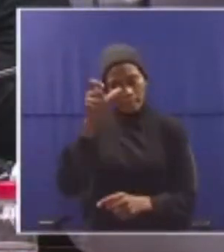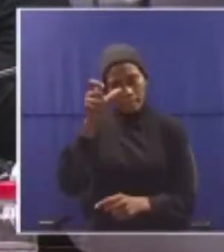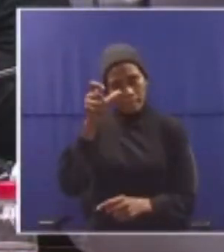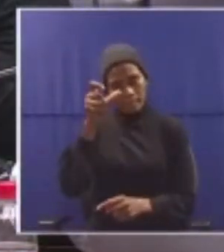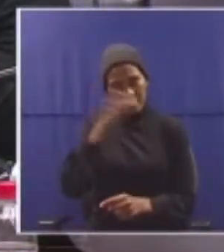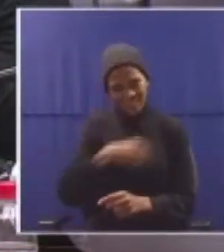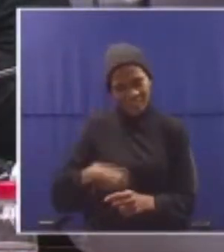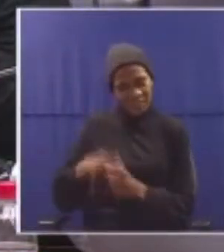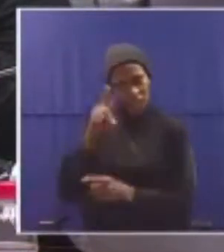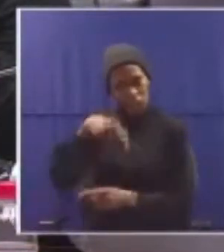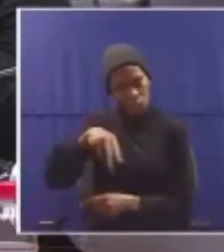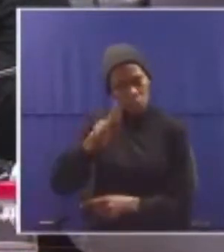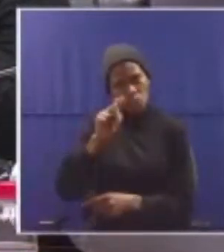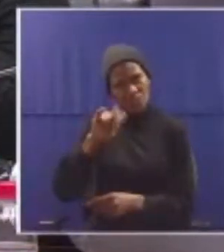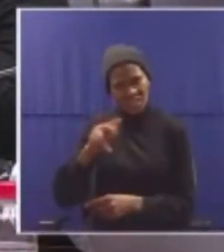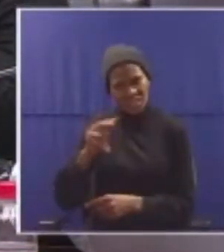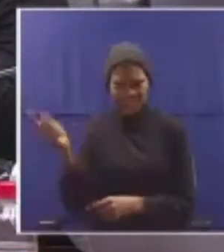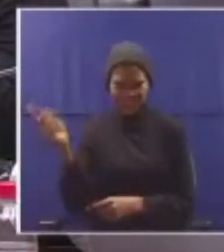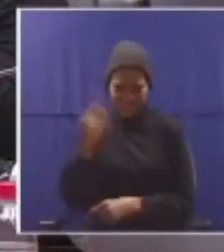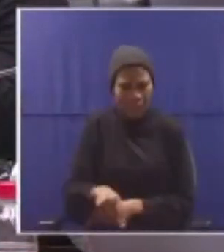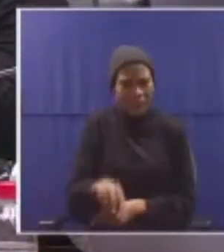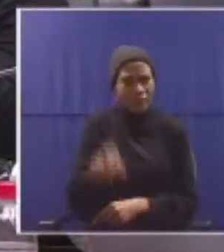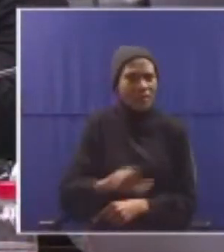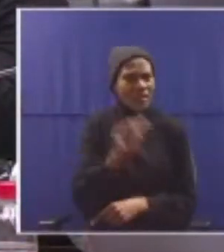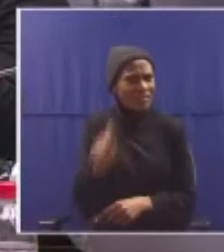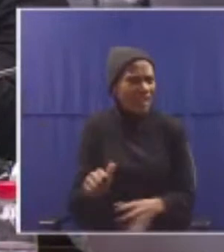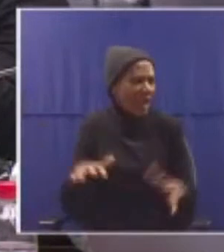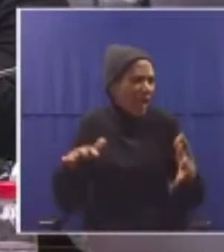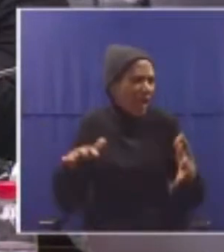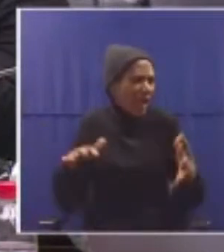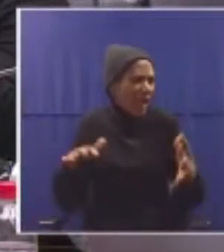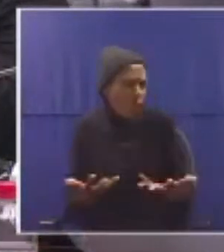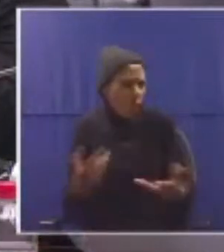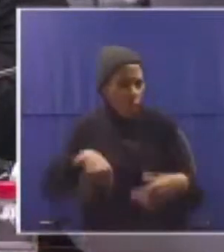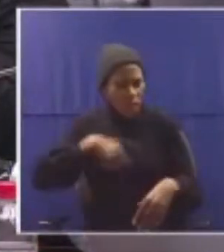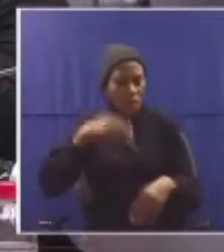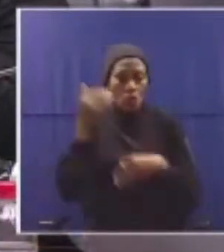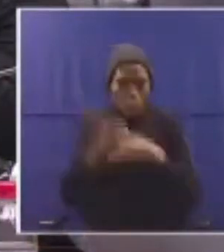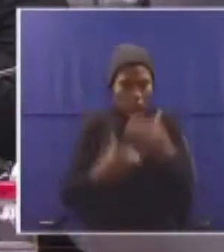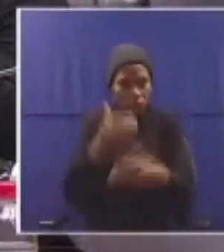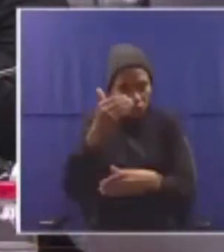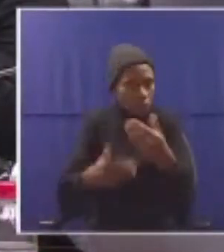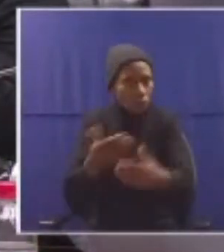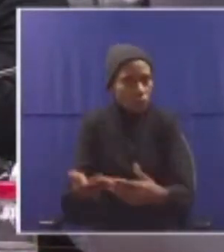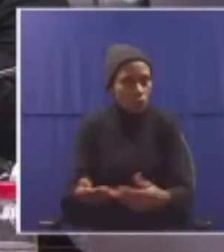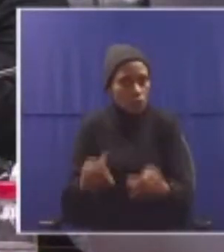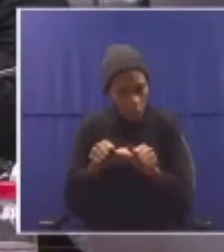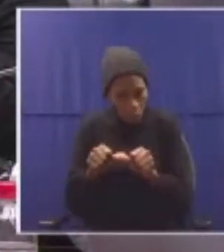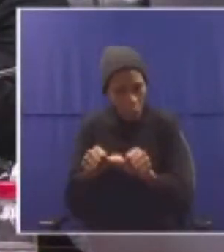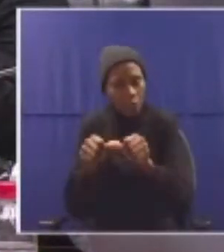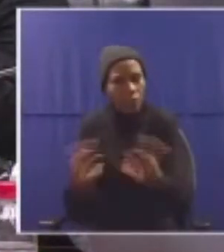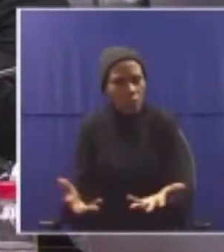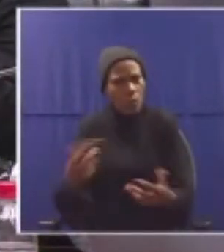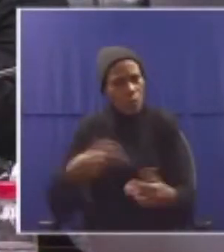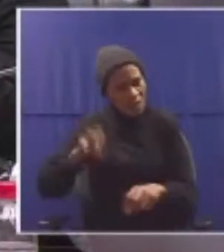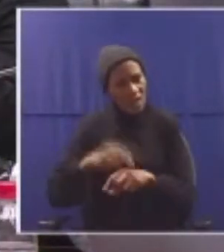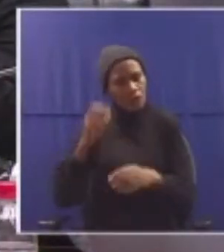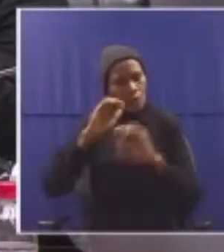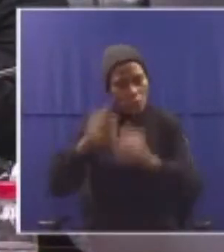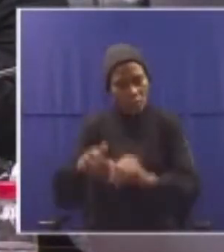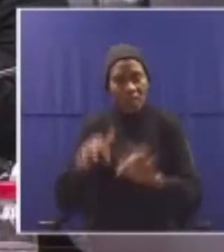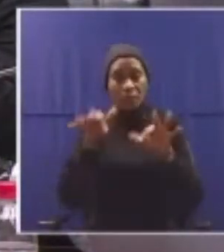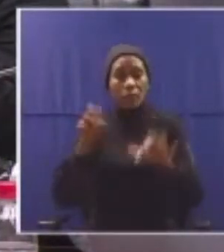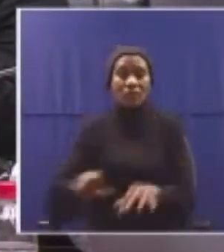in jeopardy lucrative trade agreements which allow us to cushion struggling South Africans from rising food